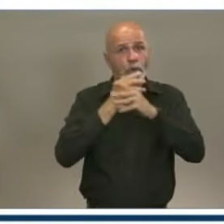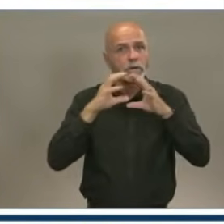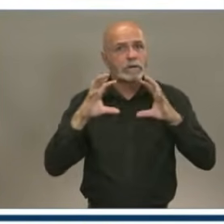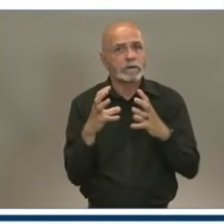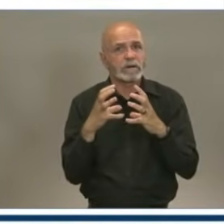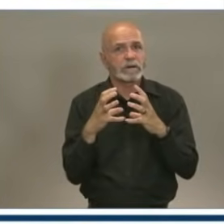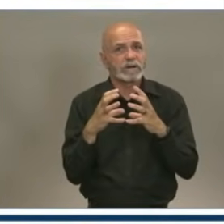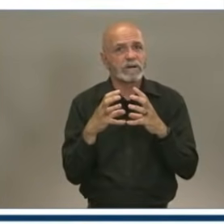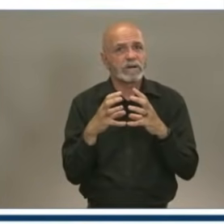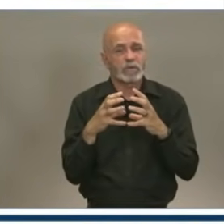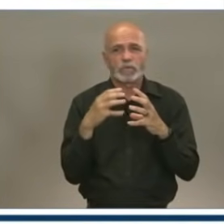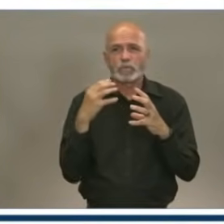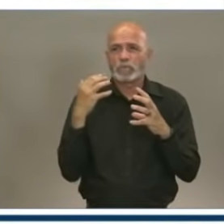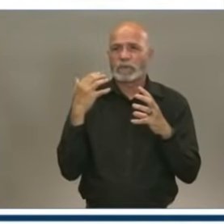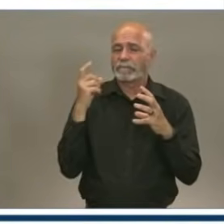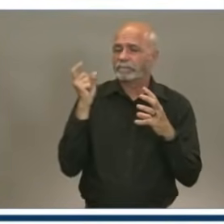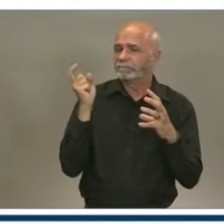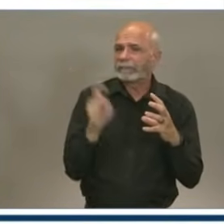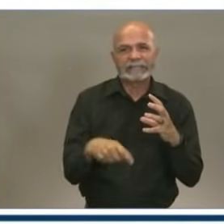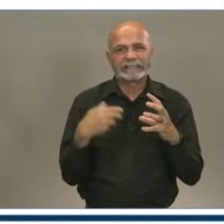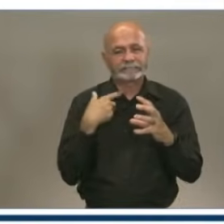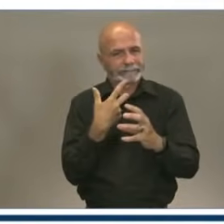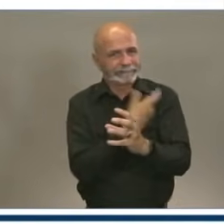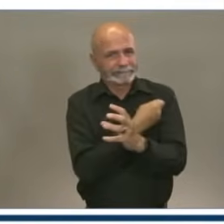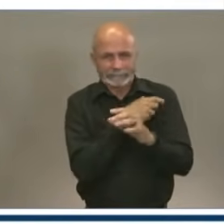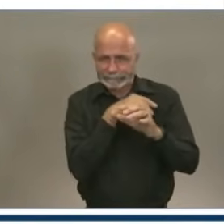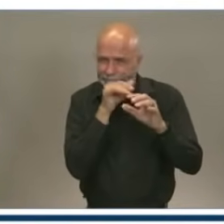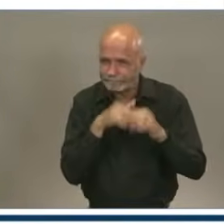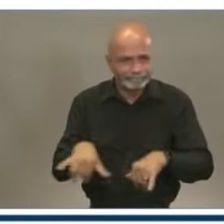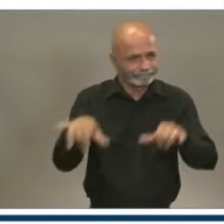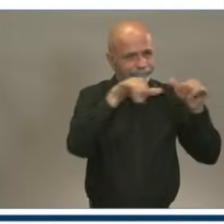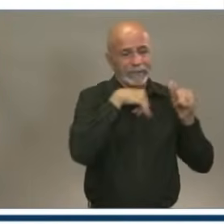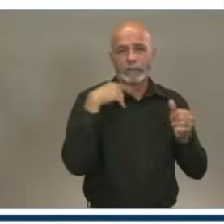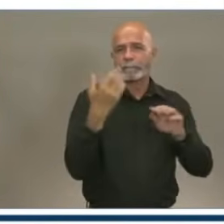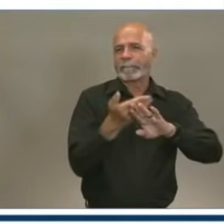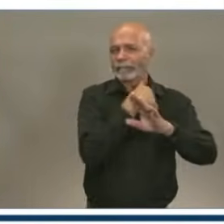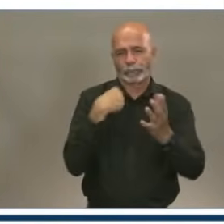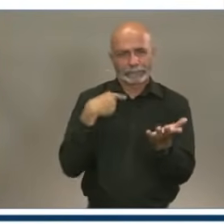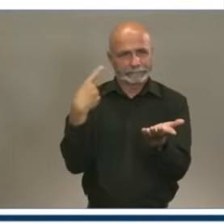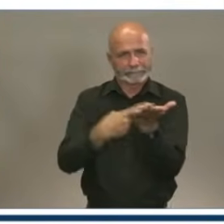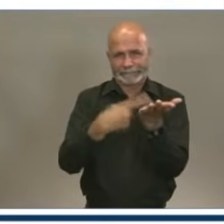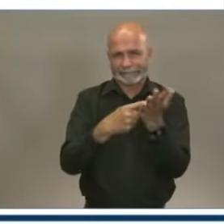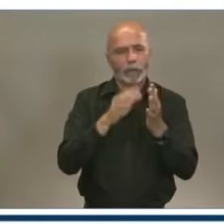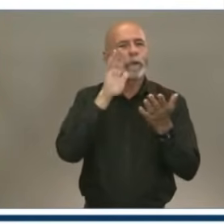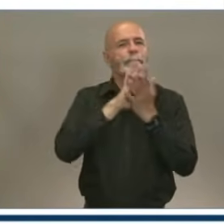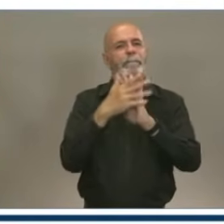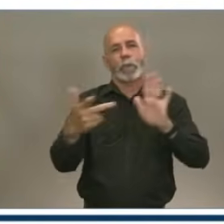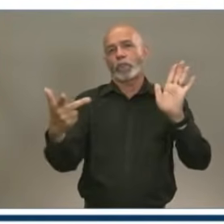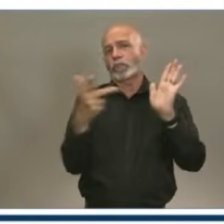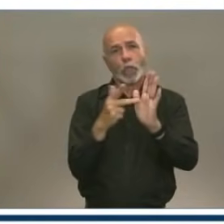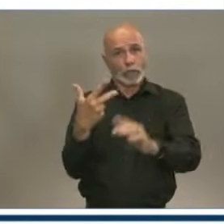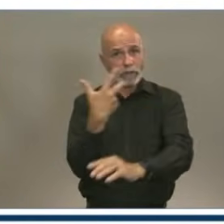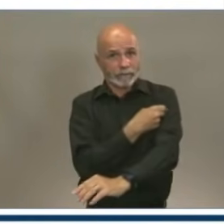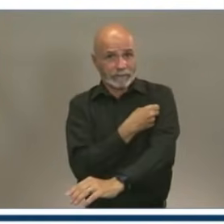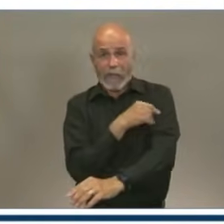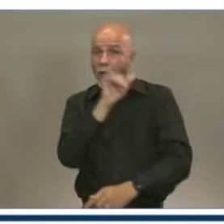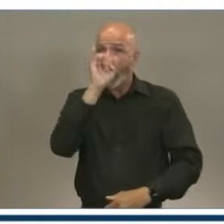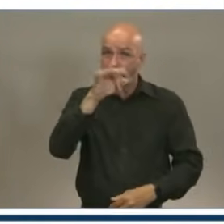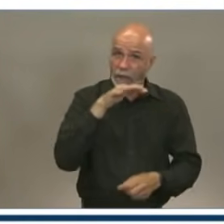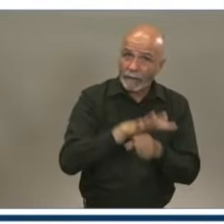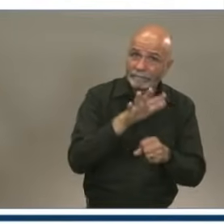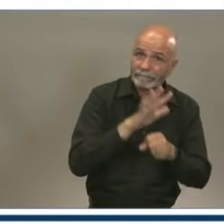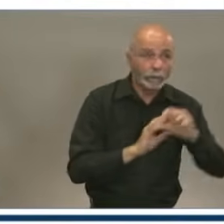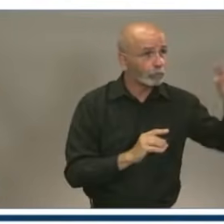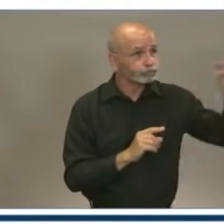the conversation around third dose of vaccine, and where, if there is enough vaccine for third doses, where exactly is the